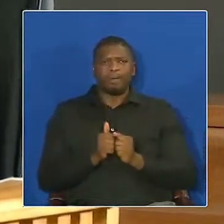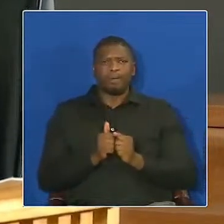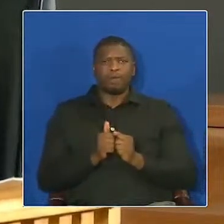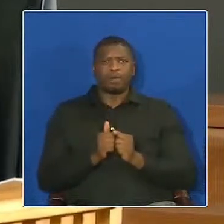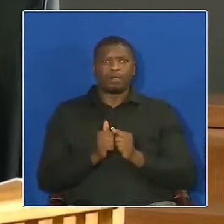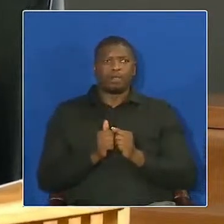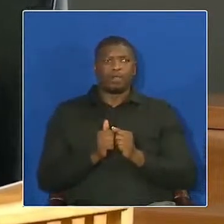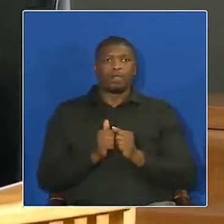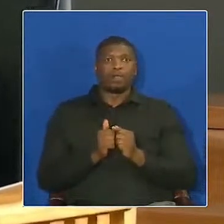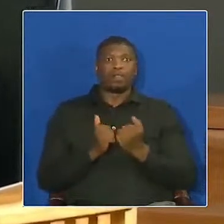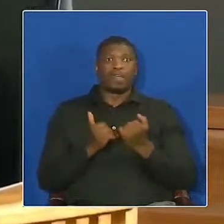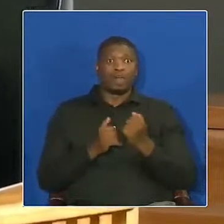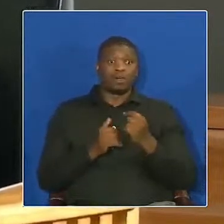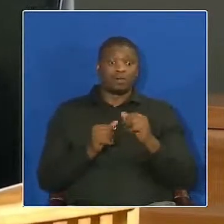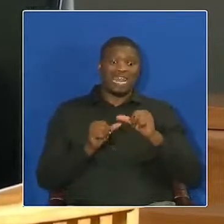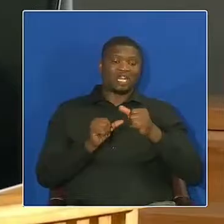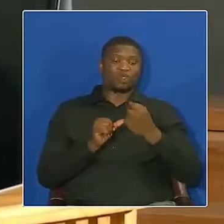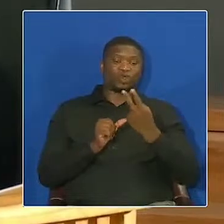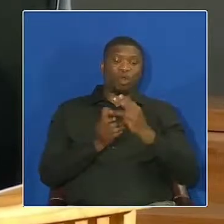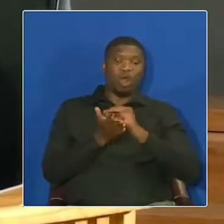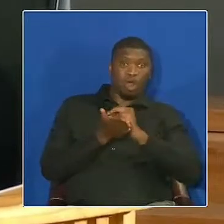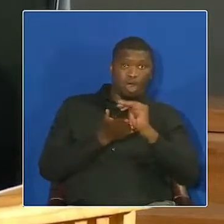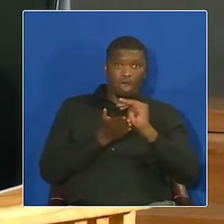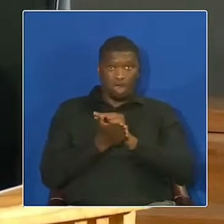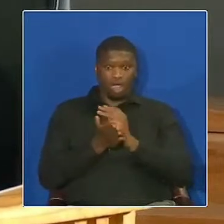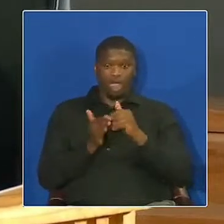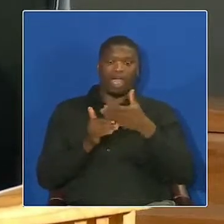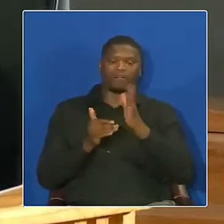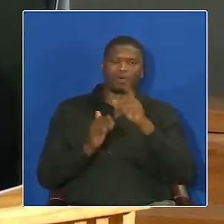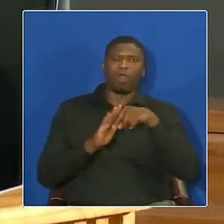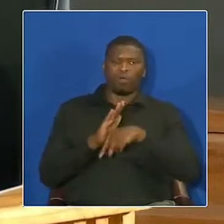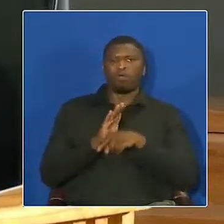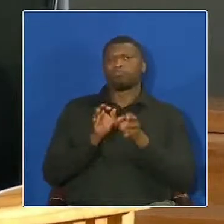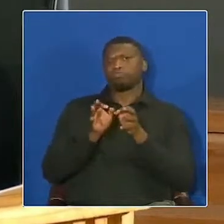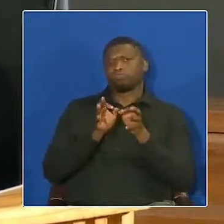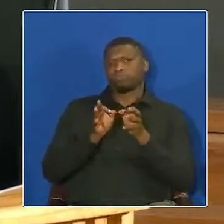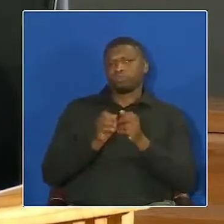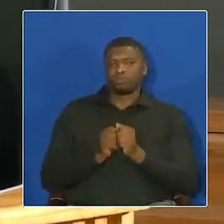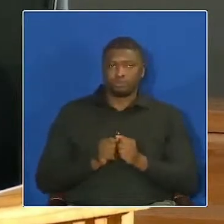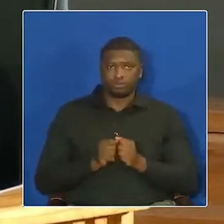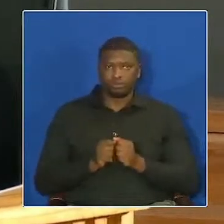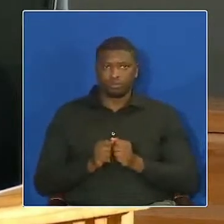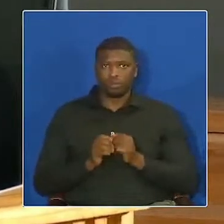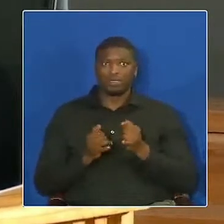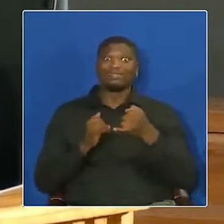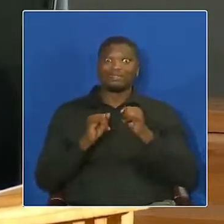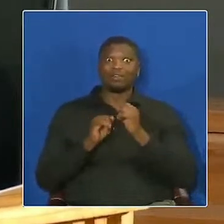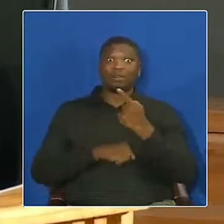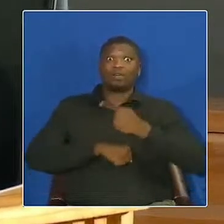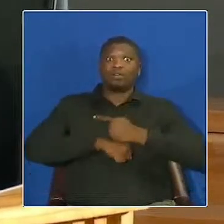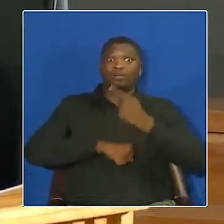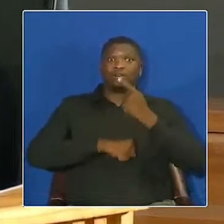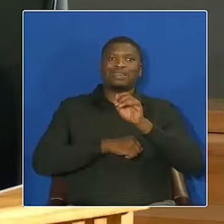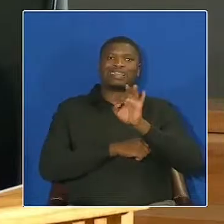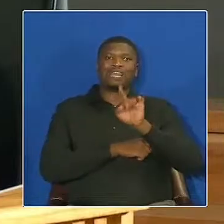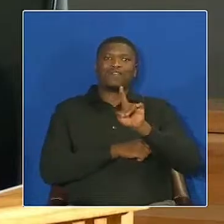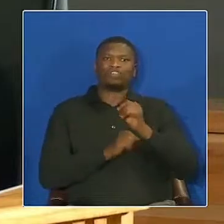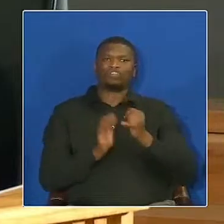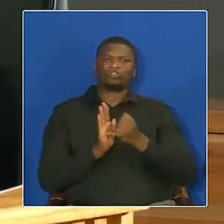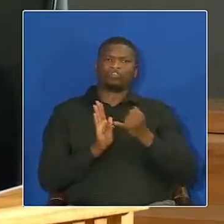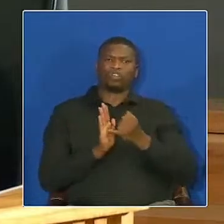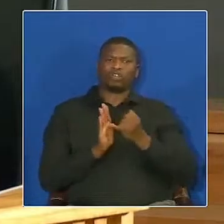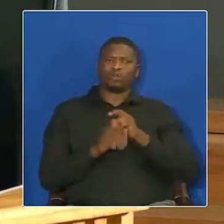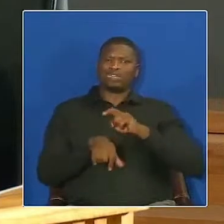going through the next two messages. Then the first one, still on the 31st of January